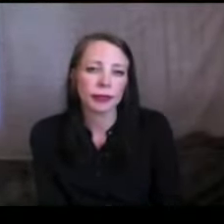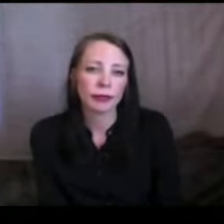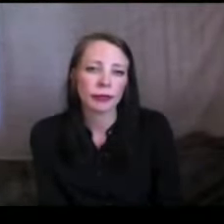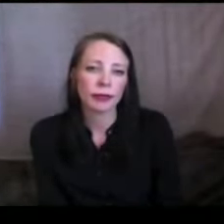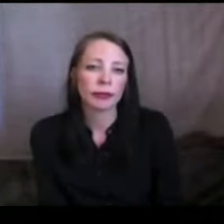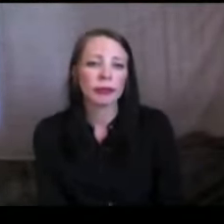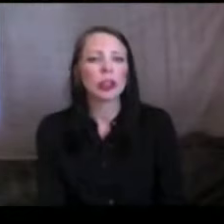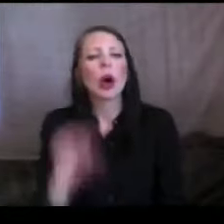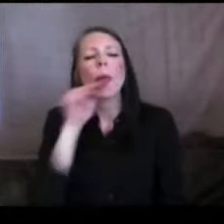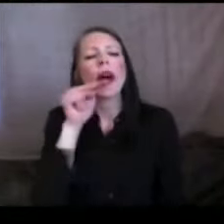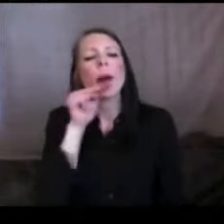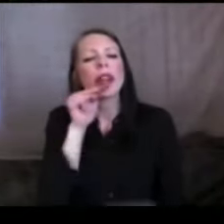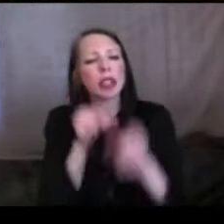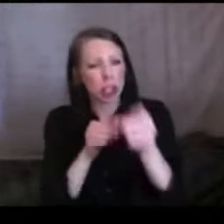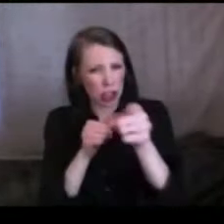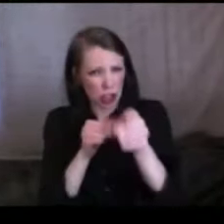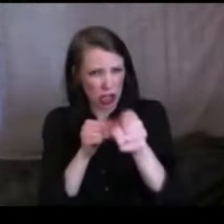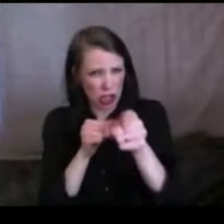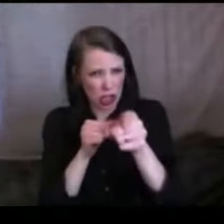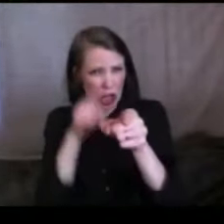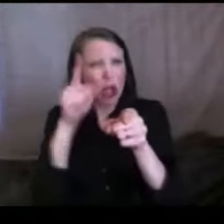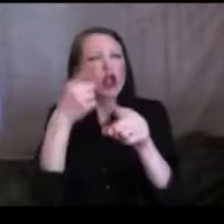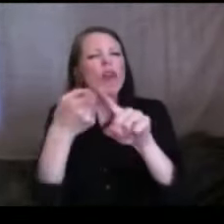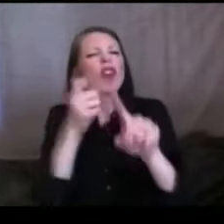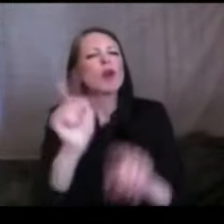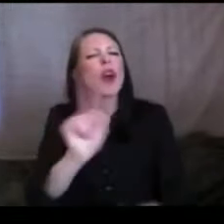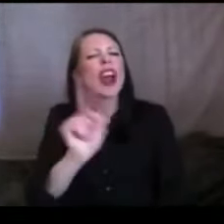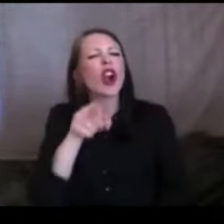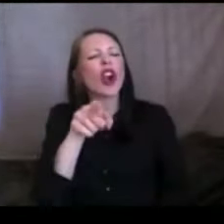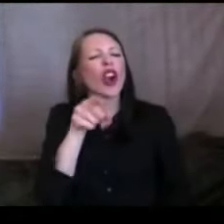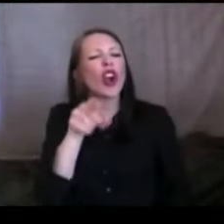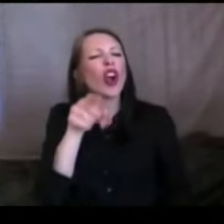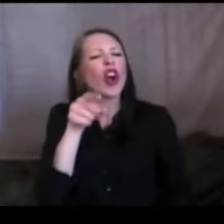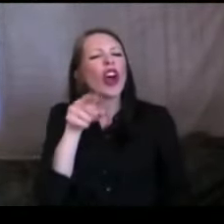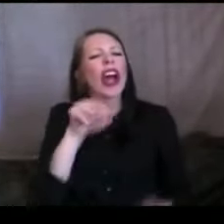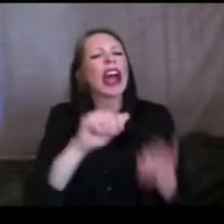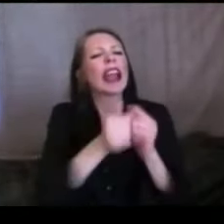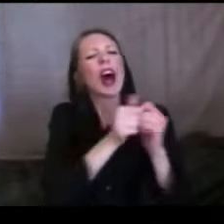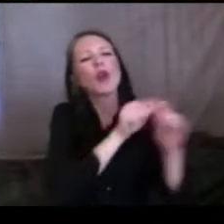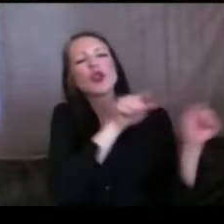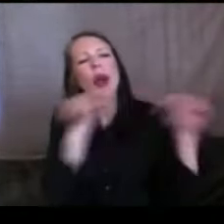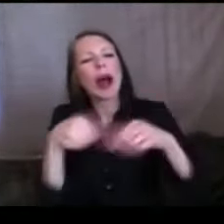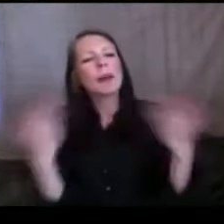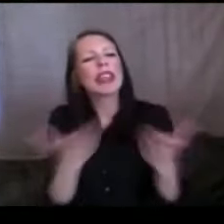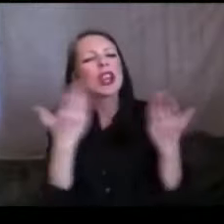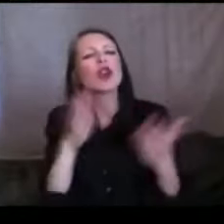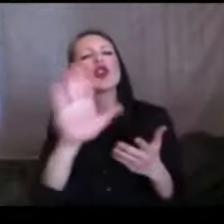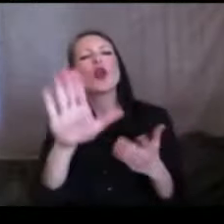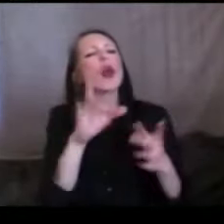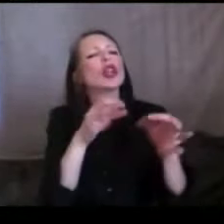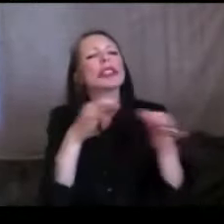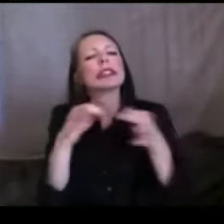So Mohammed, can you tell me a little bit about where you came from to get to where you are today? A little bit about your story?